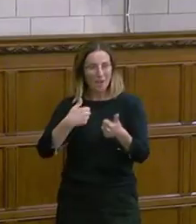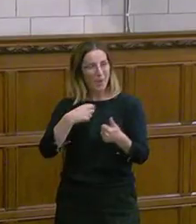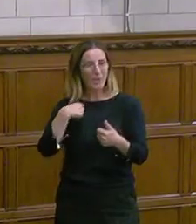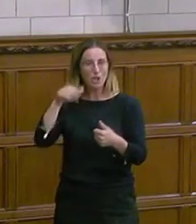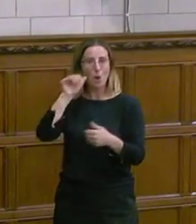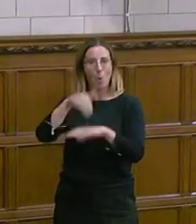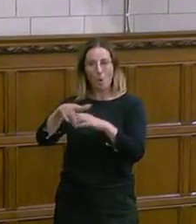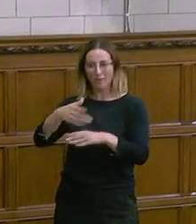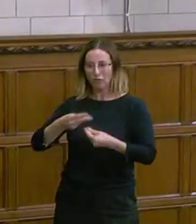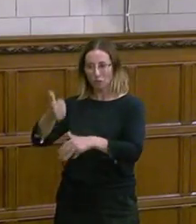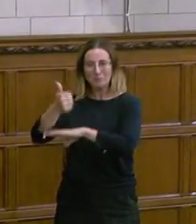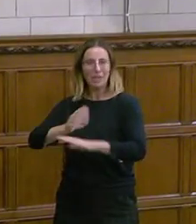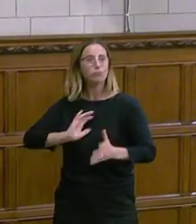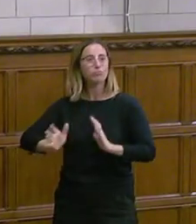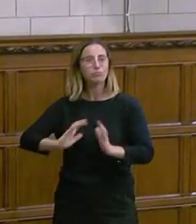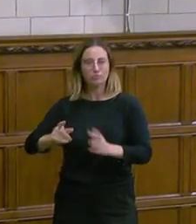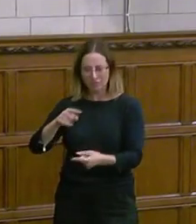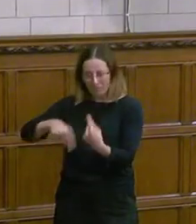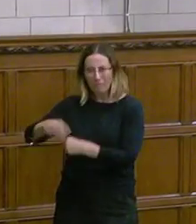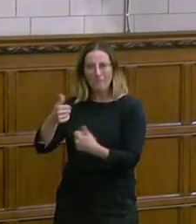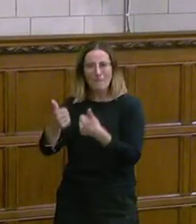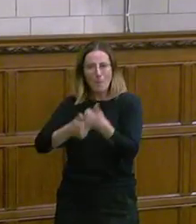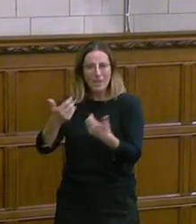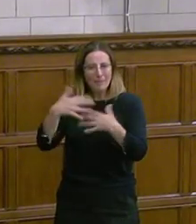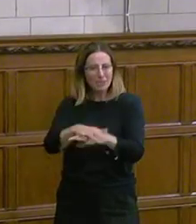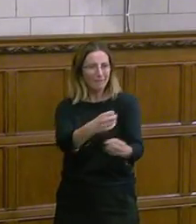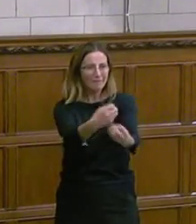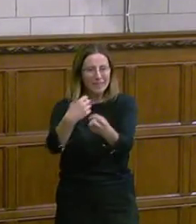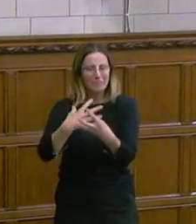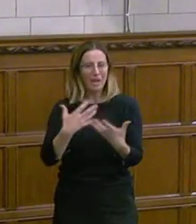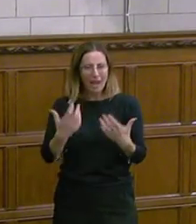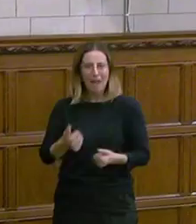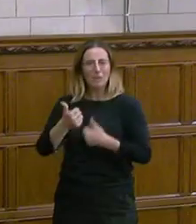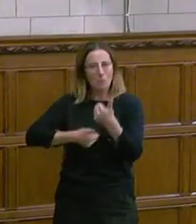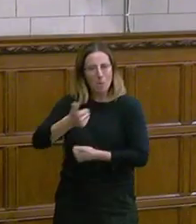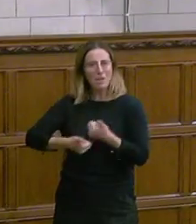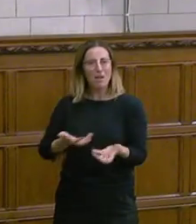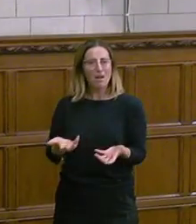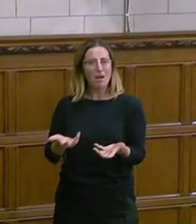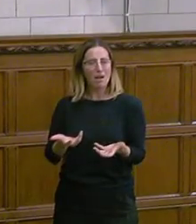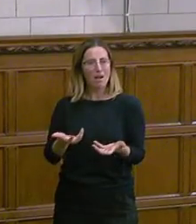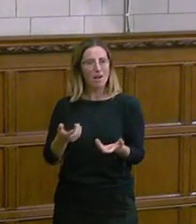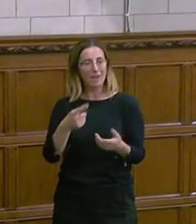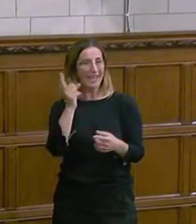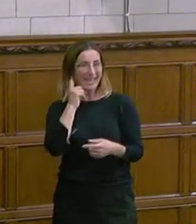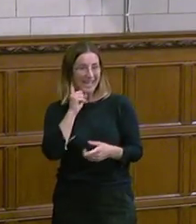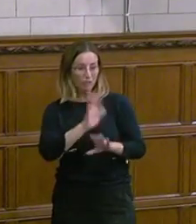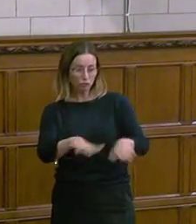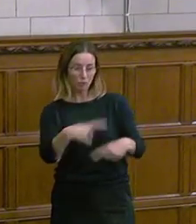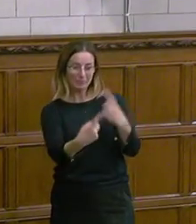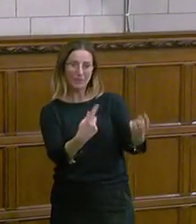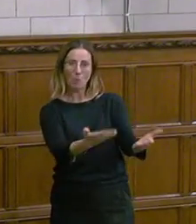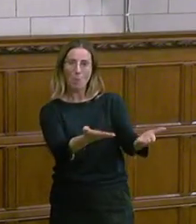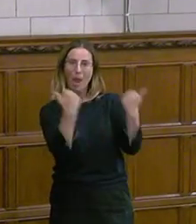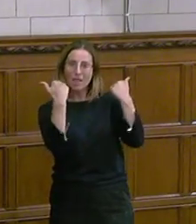And the feedback I get from students, from pupils who are not deaf, they actually